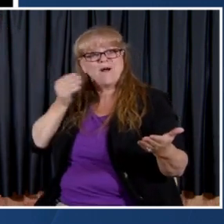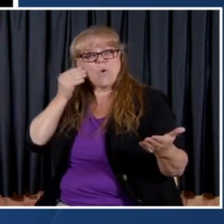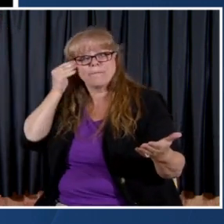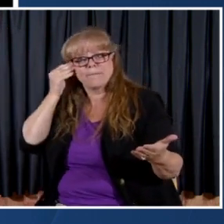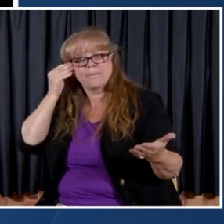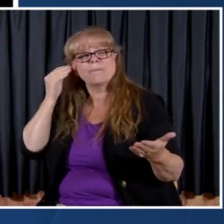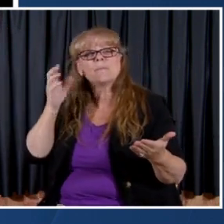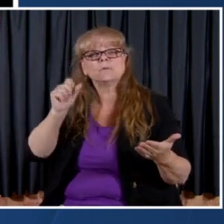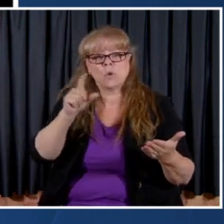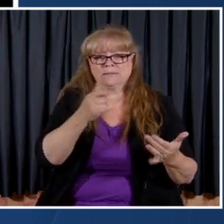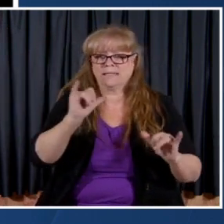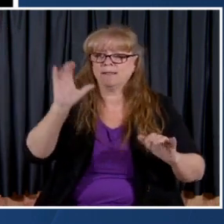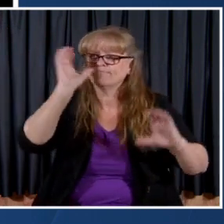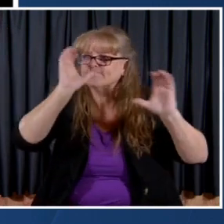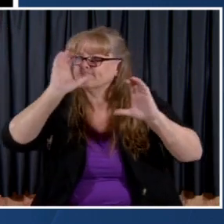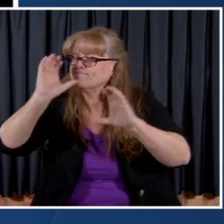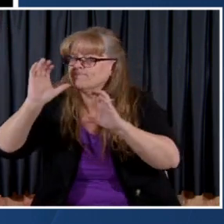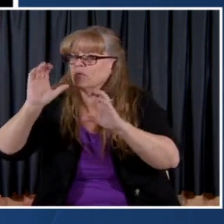connecttocarejobs.com. That's